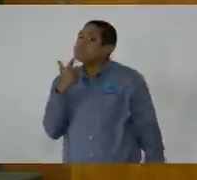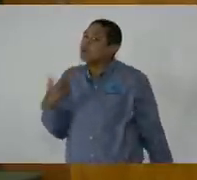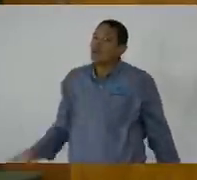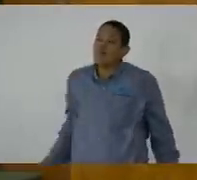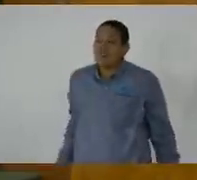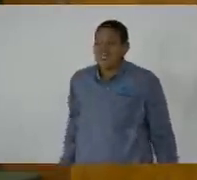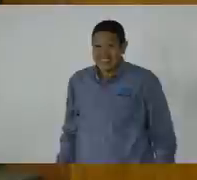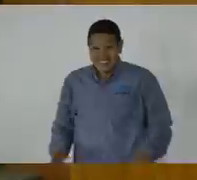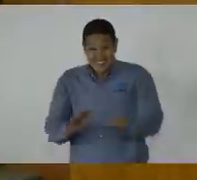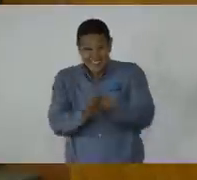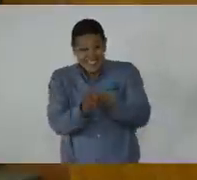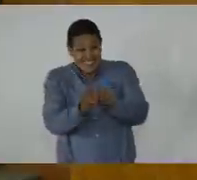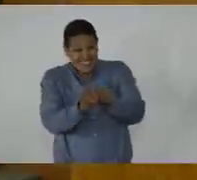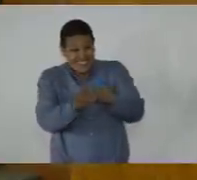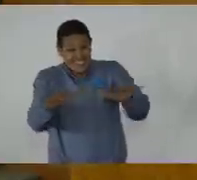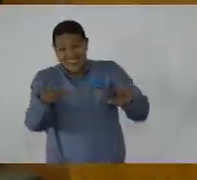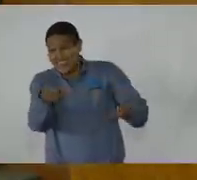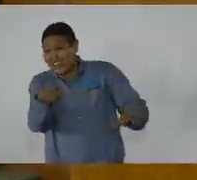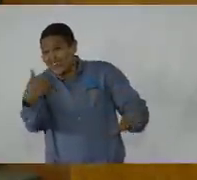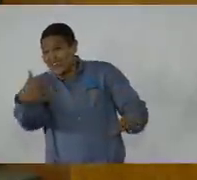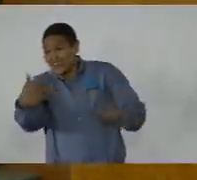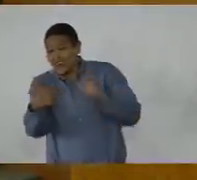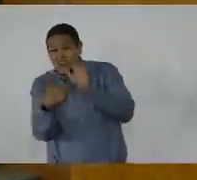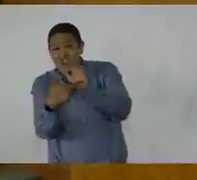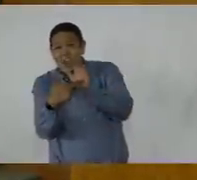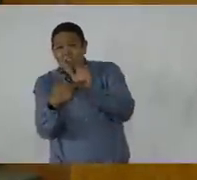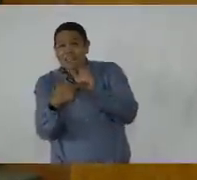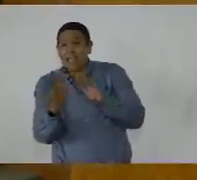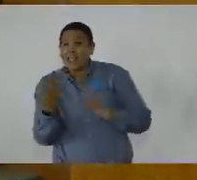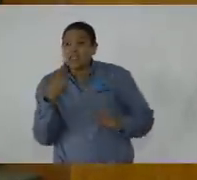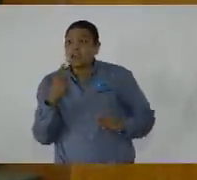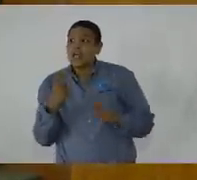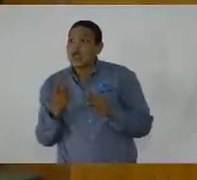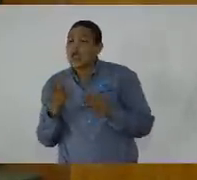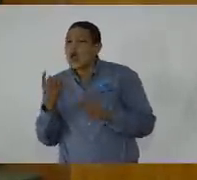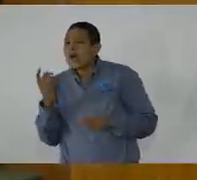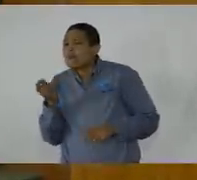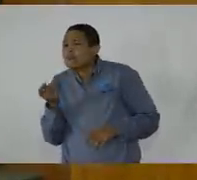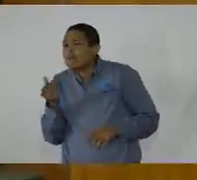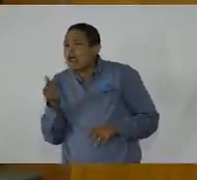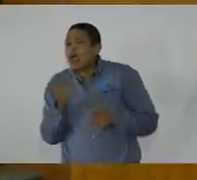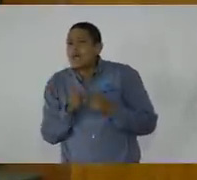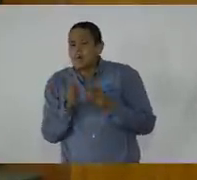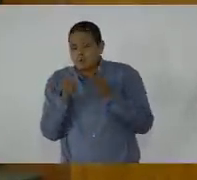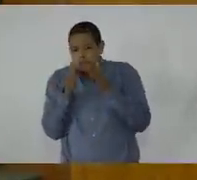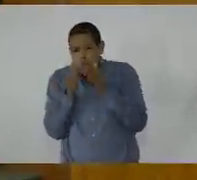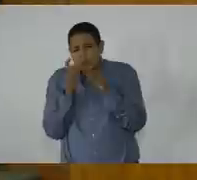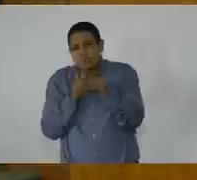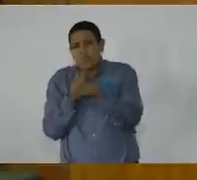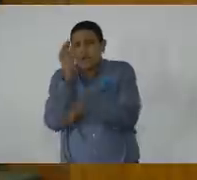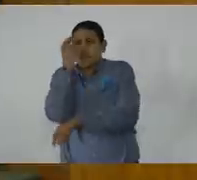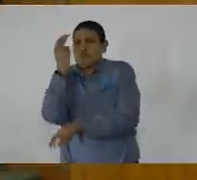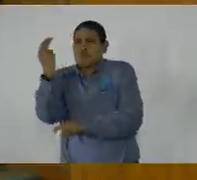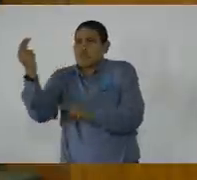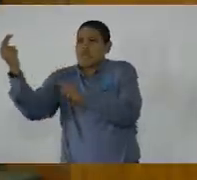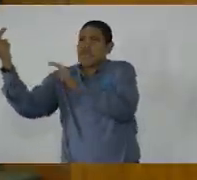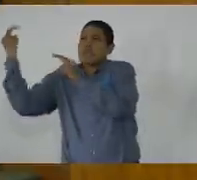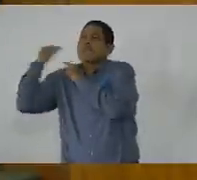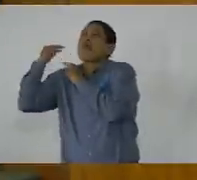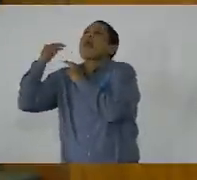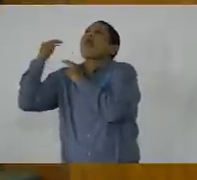"The pandemic represents a rare but narrow window of opportunity to reflect and to reset our